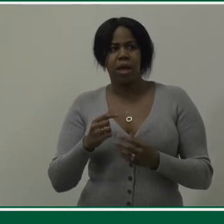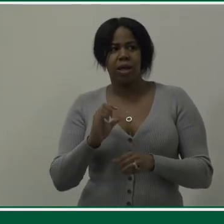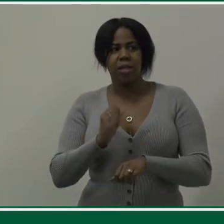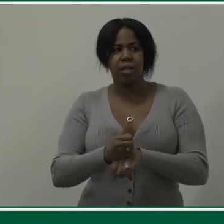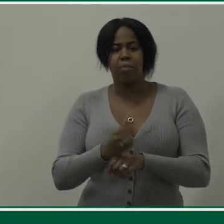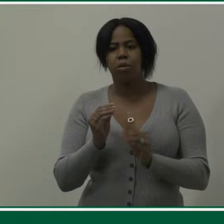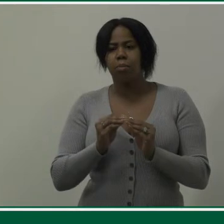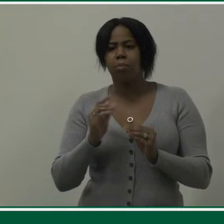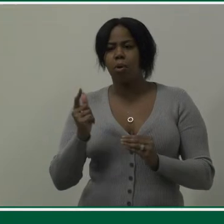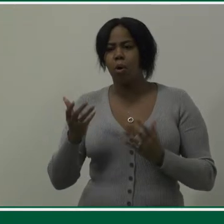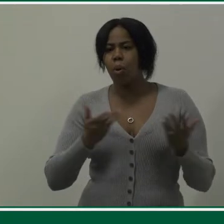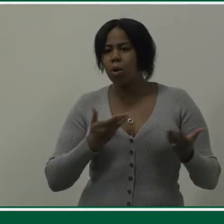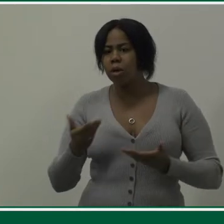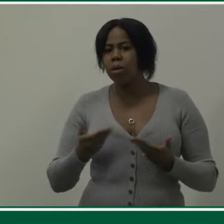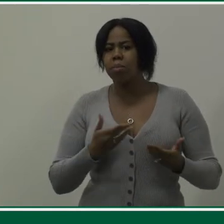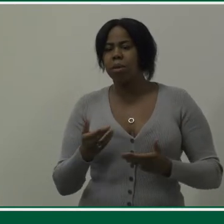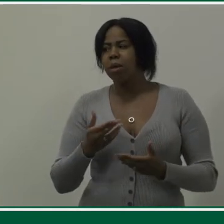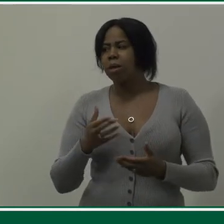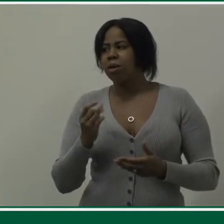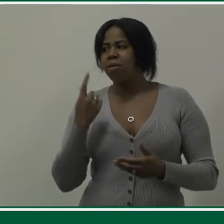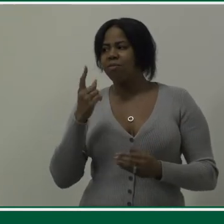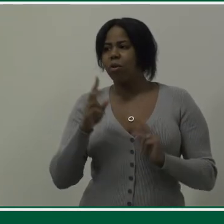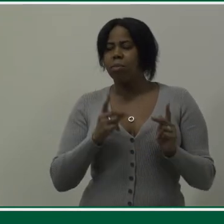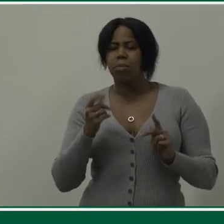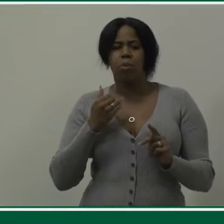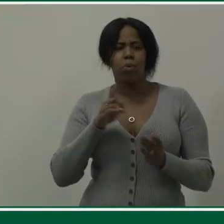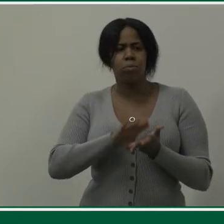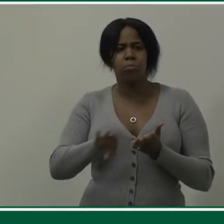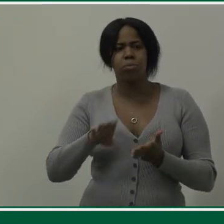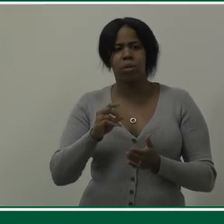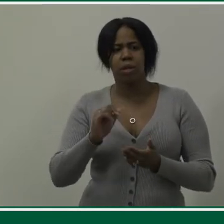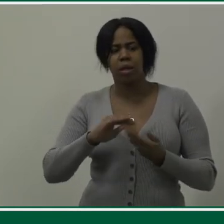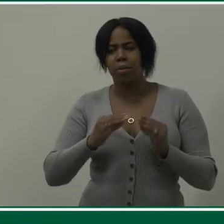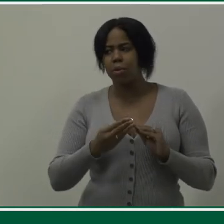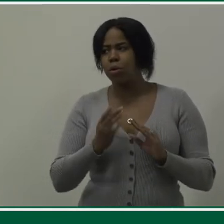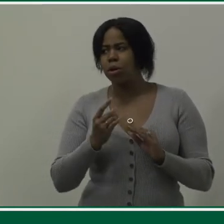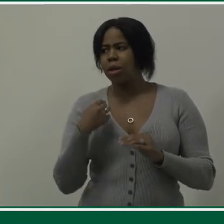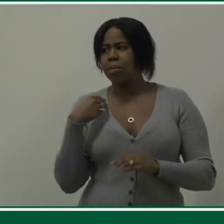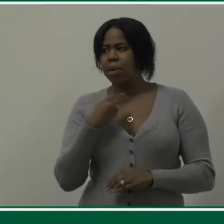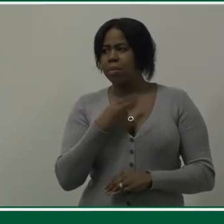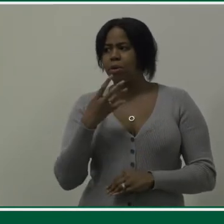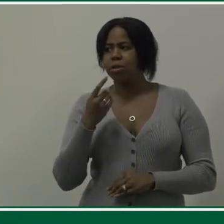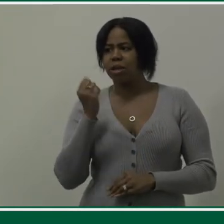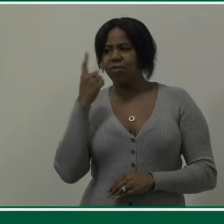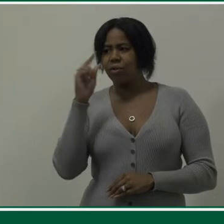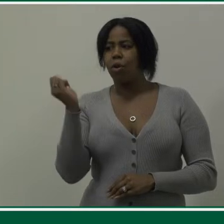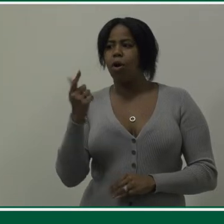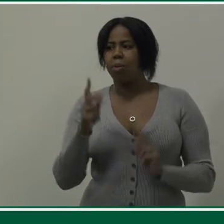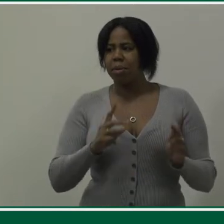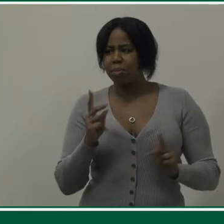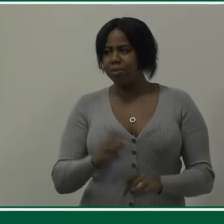safer campus community for underrepresented minoritized community members, and in turn for all.